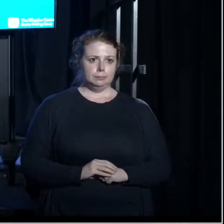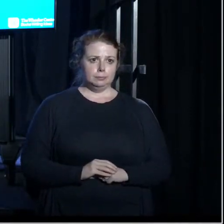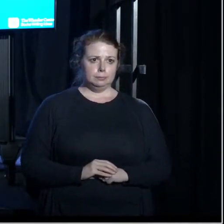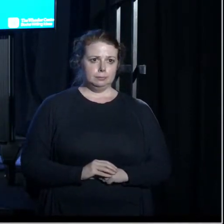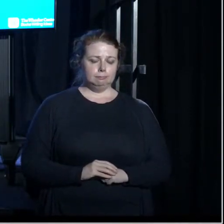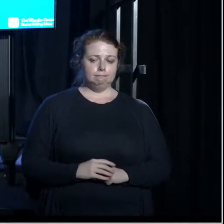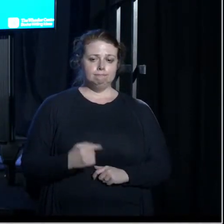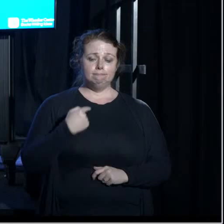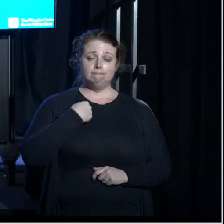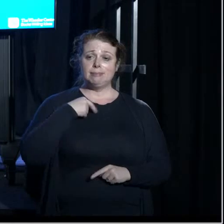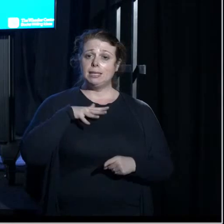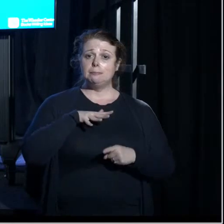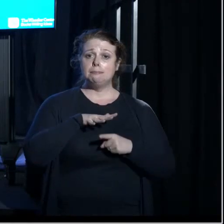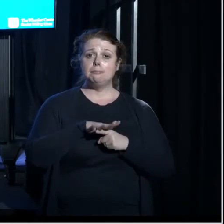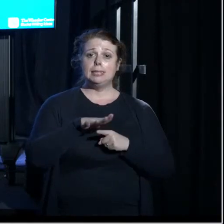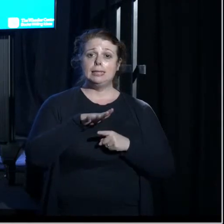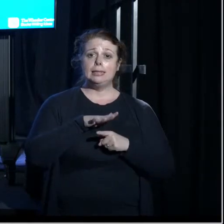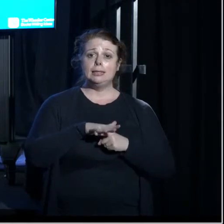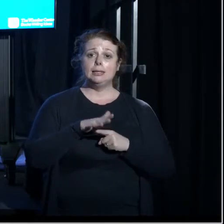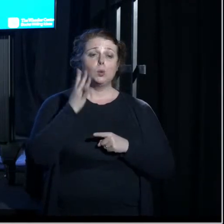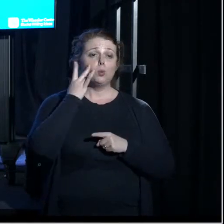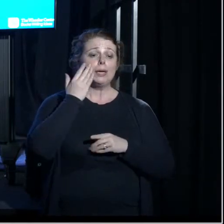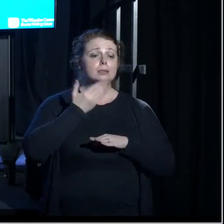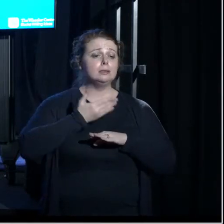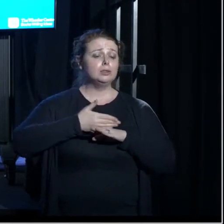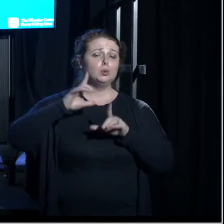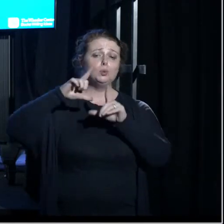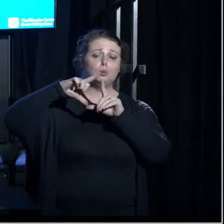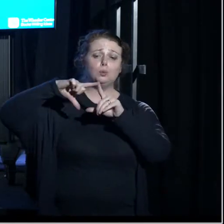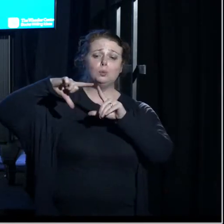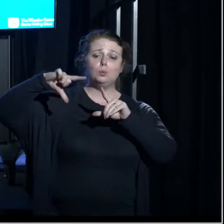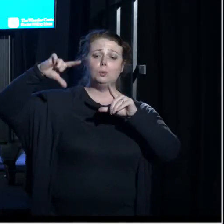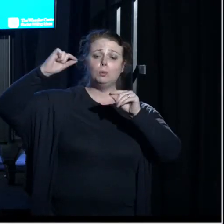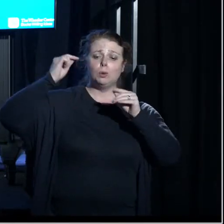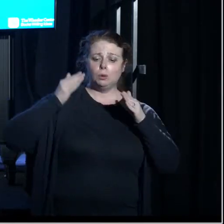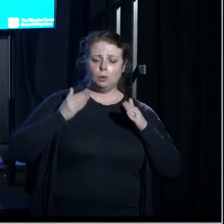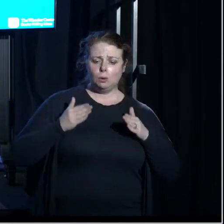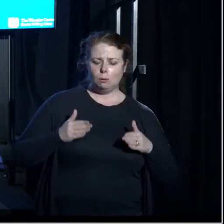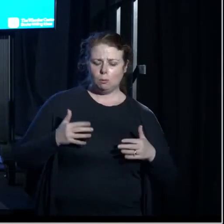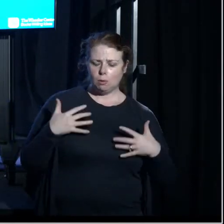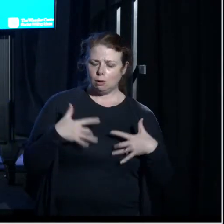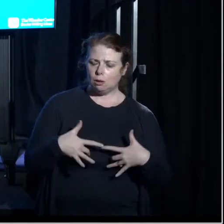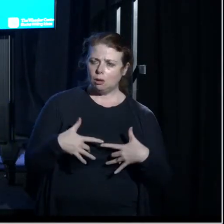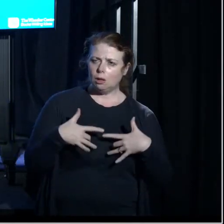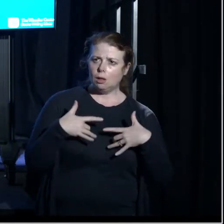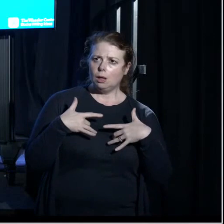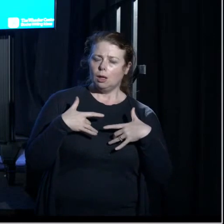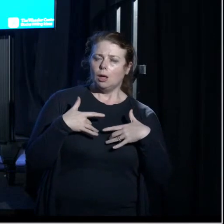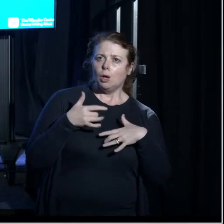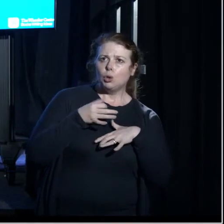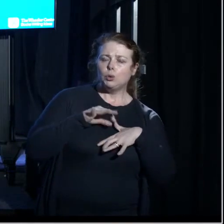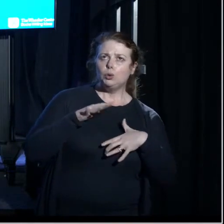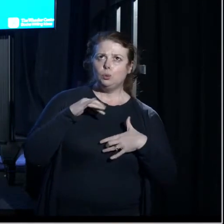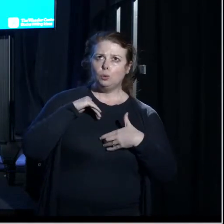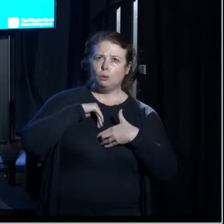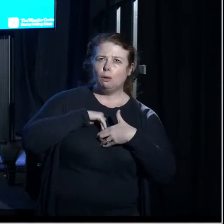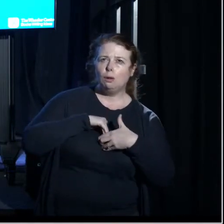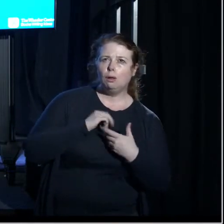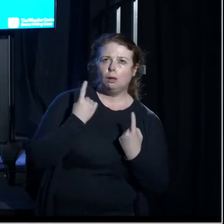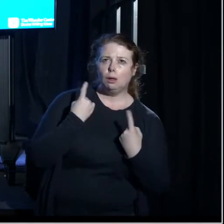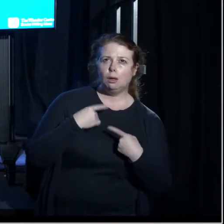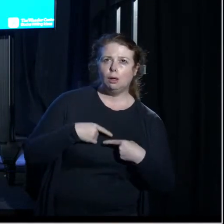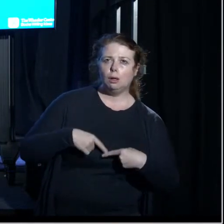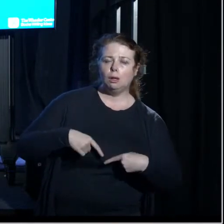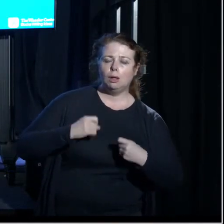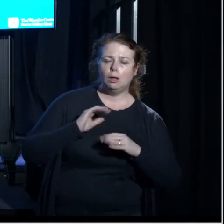I am bleeding on a new moon. This body senses a fresh intimacy I have with my ideas of myself.